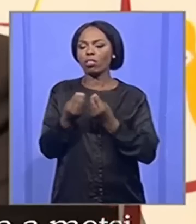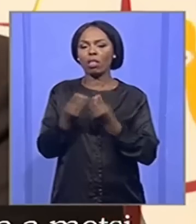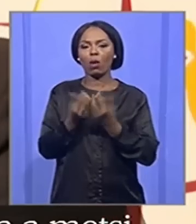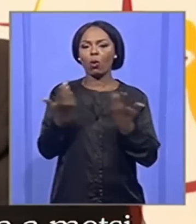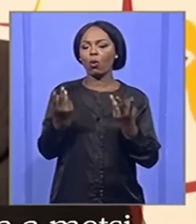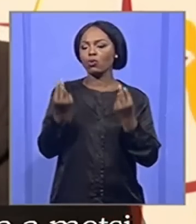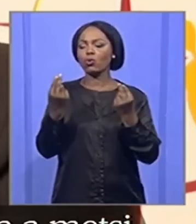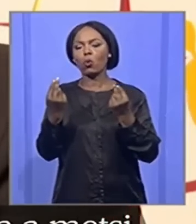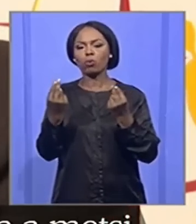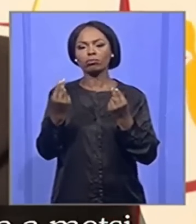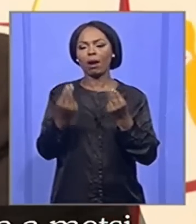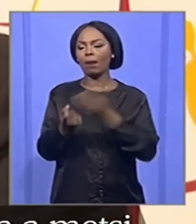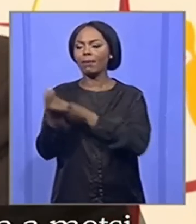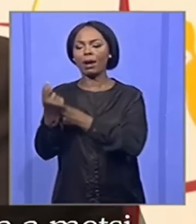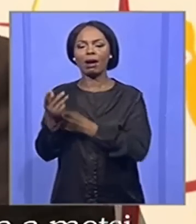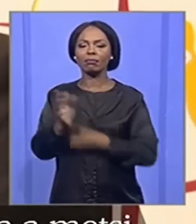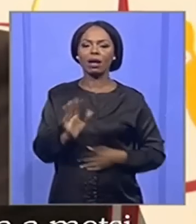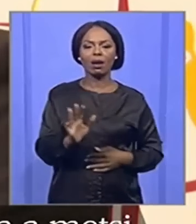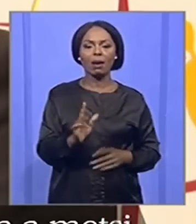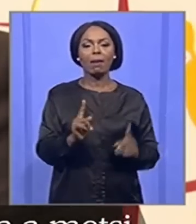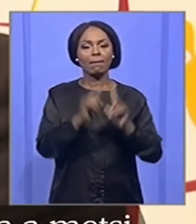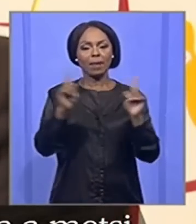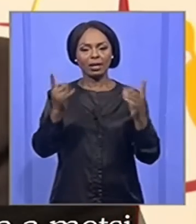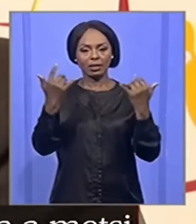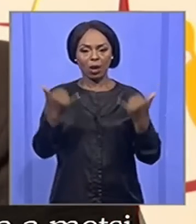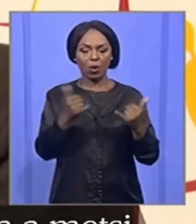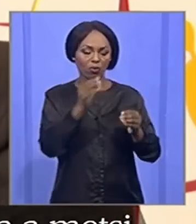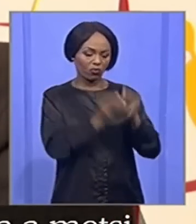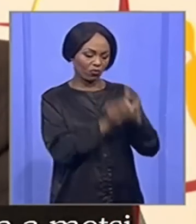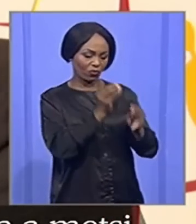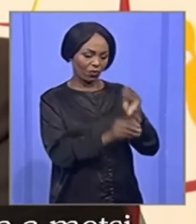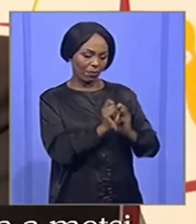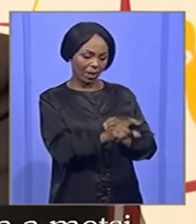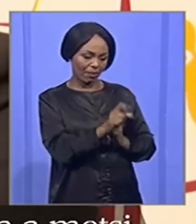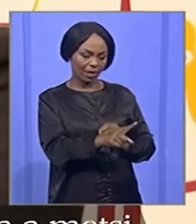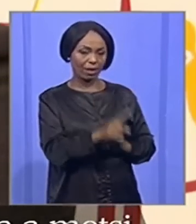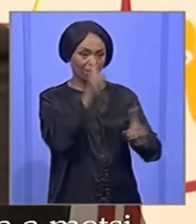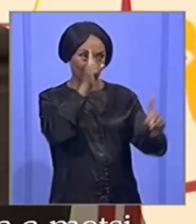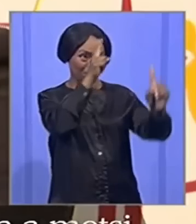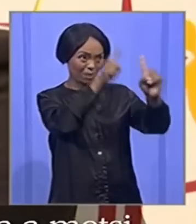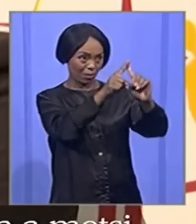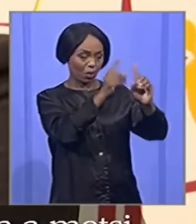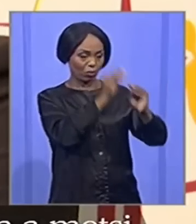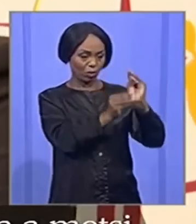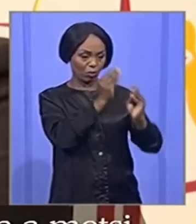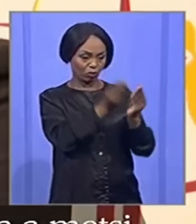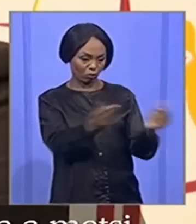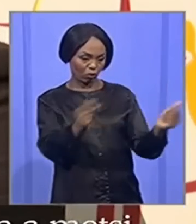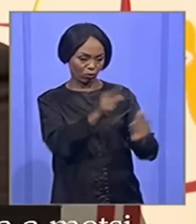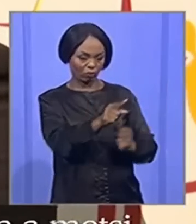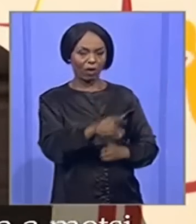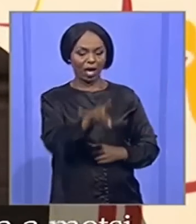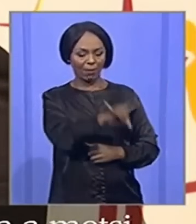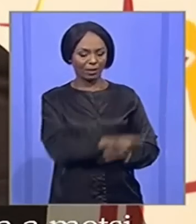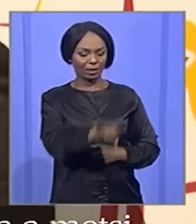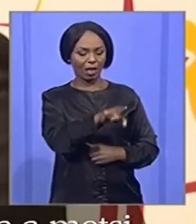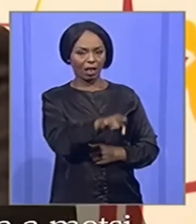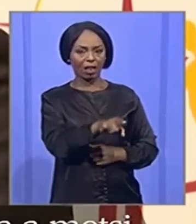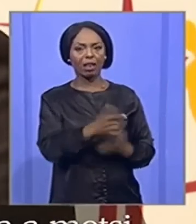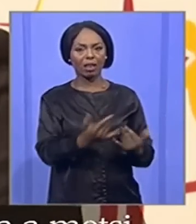not been fully capacitated. Once we solve this, in fact, whilst we are running with the issue of Hammanskraal and the provision of potable